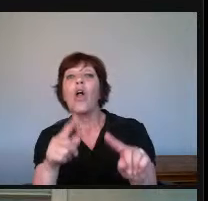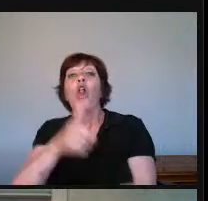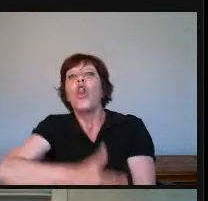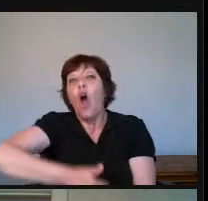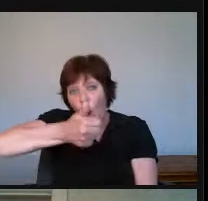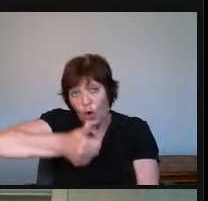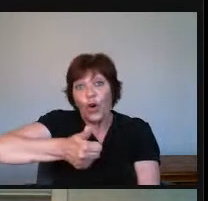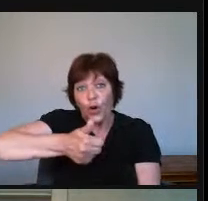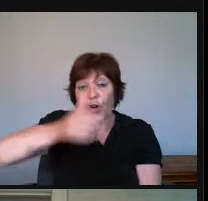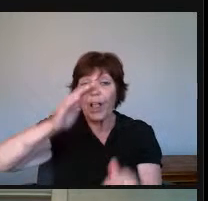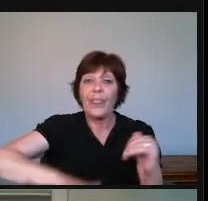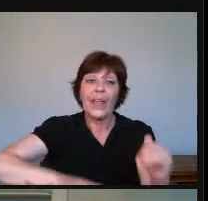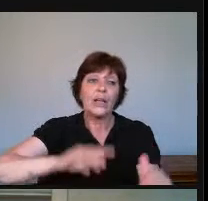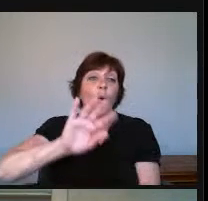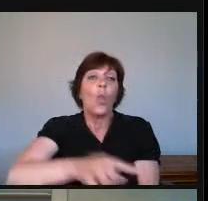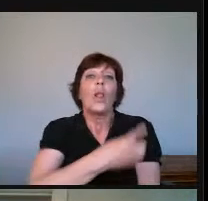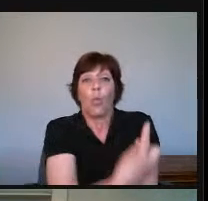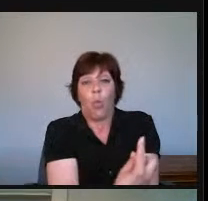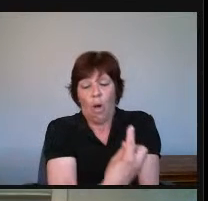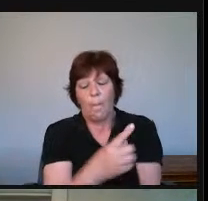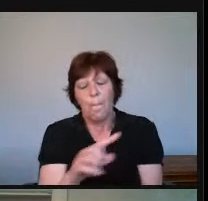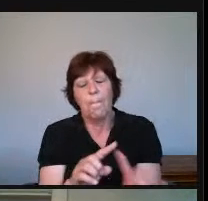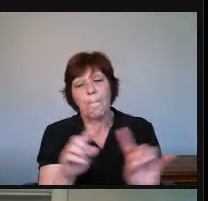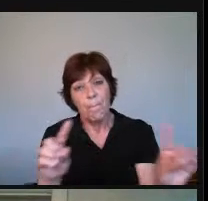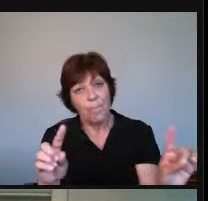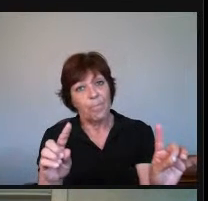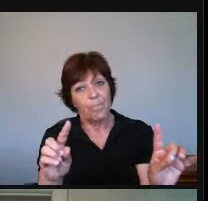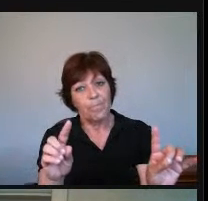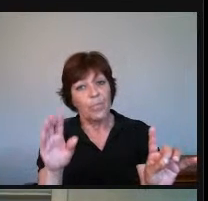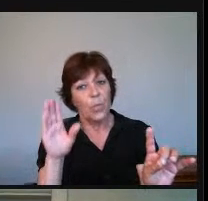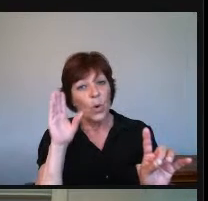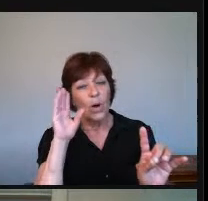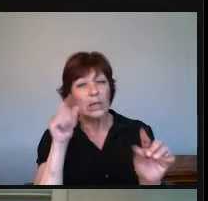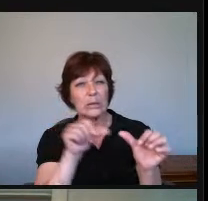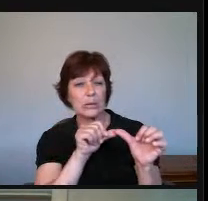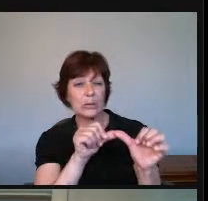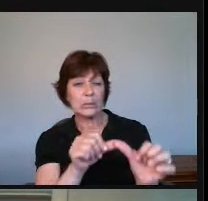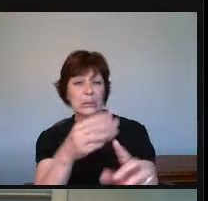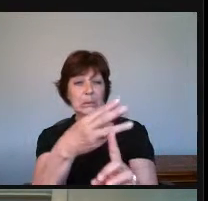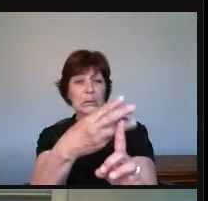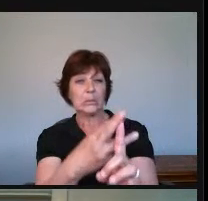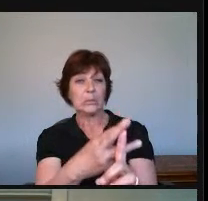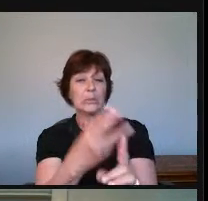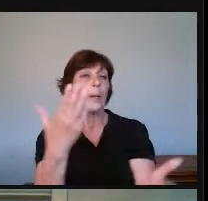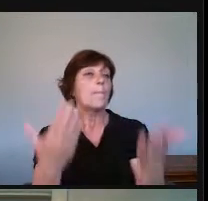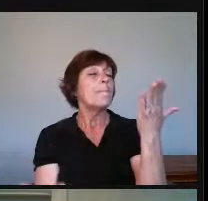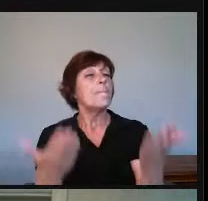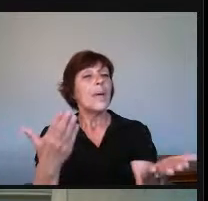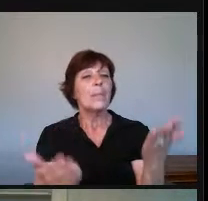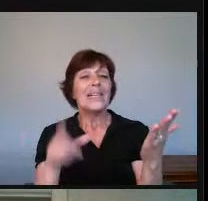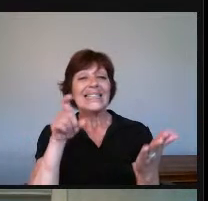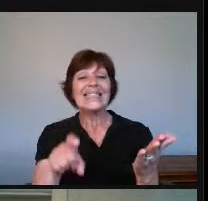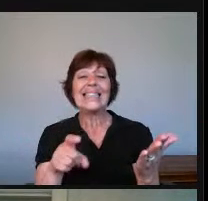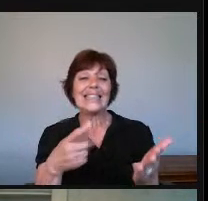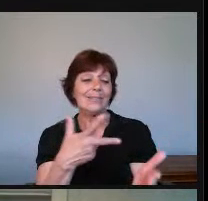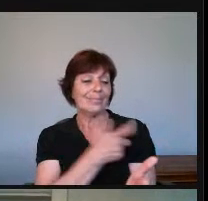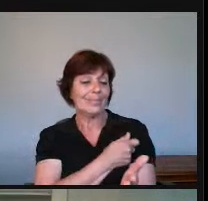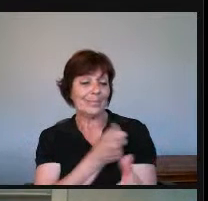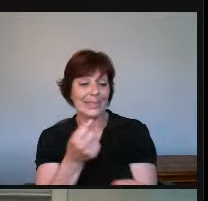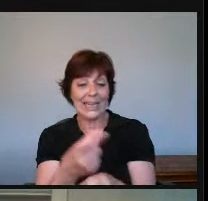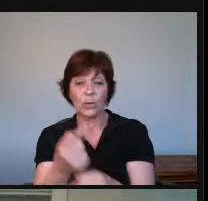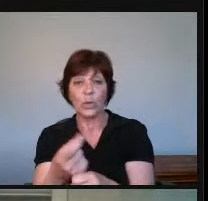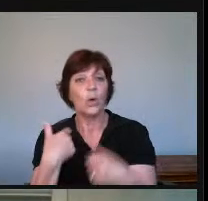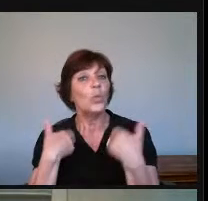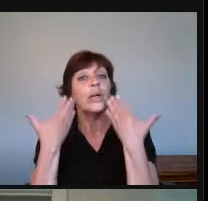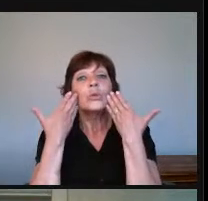longer than if you get a first dose, but I think they're going out 6 months. There is concern that we're going to need an annual booster. We